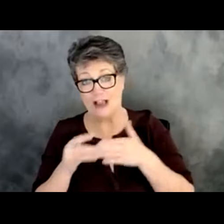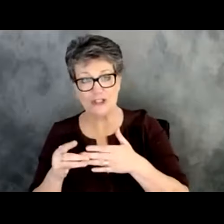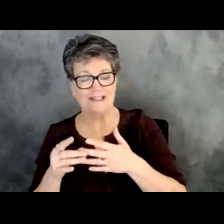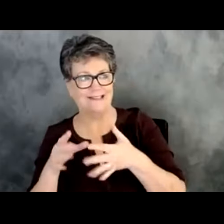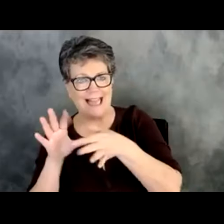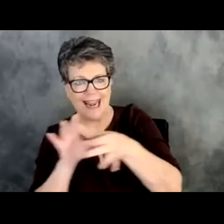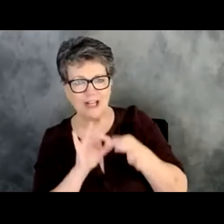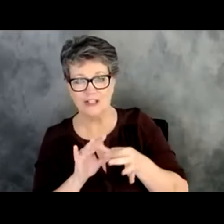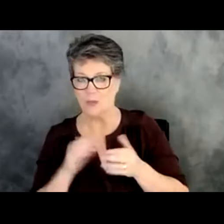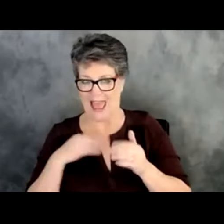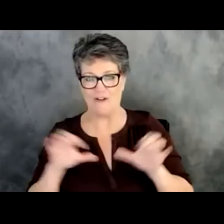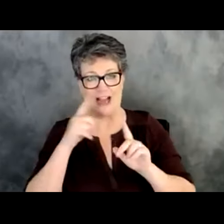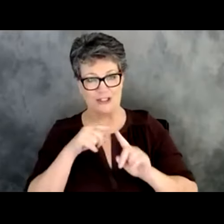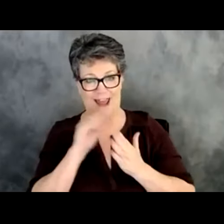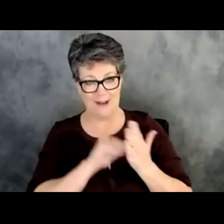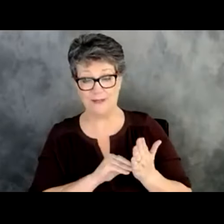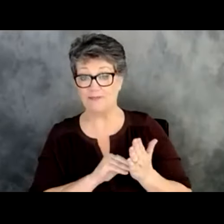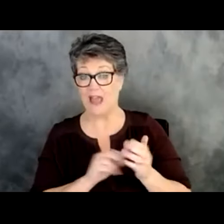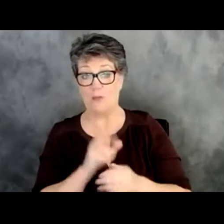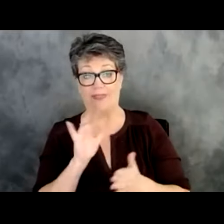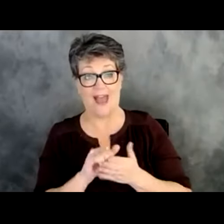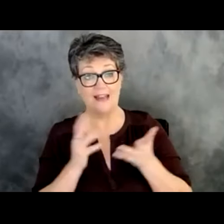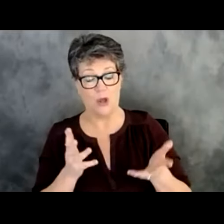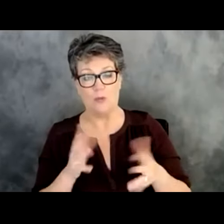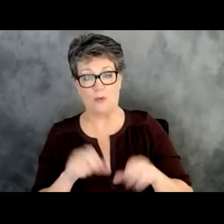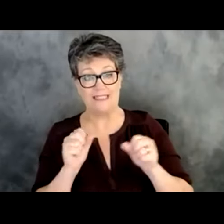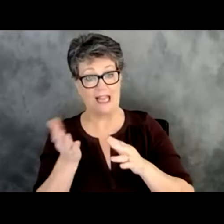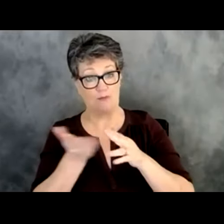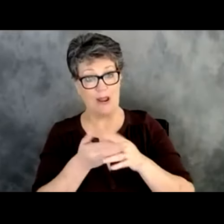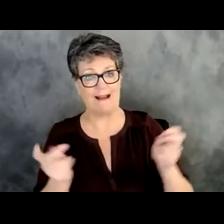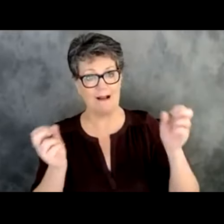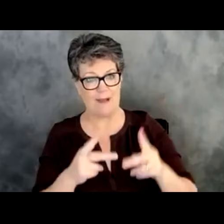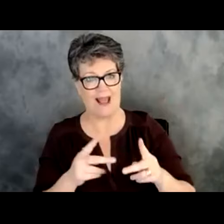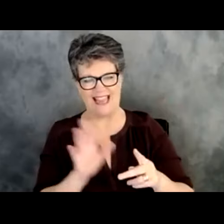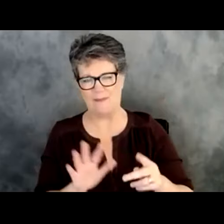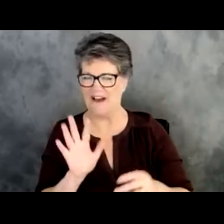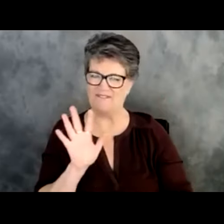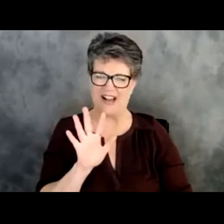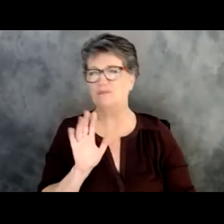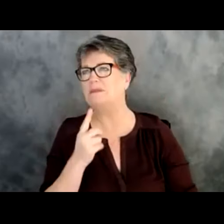items. And with that, I think we will take a break, come back in about